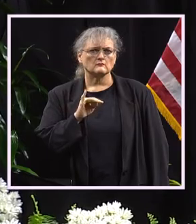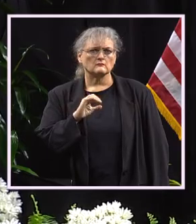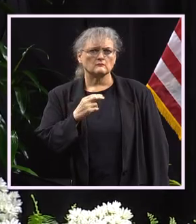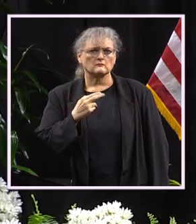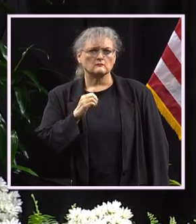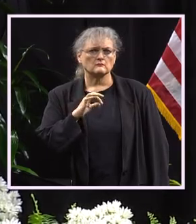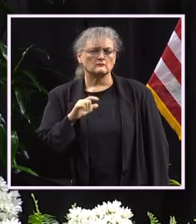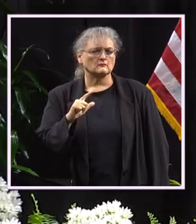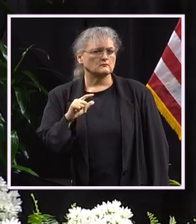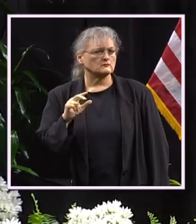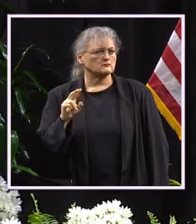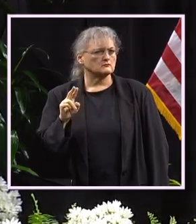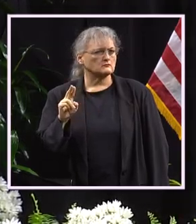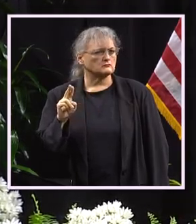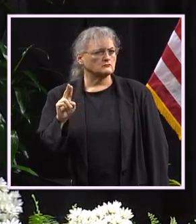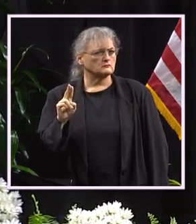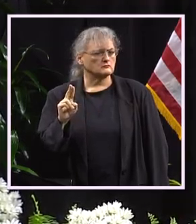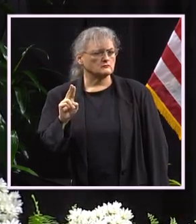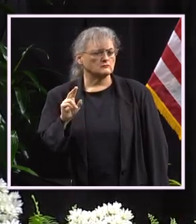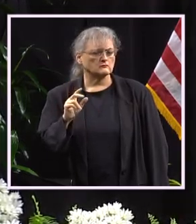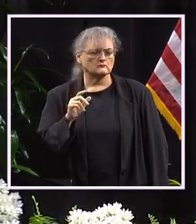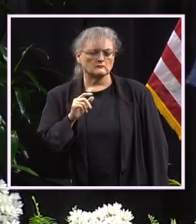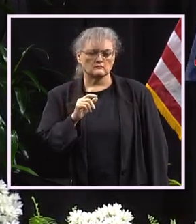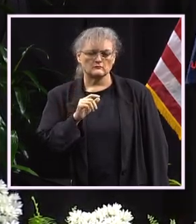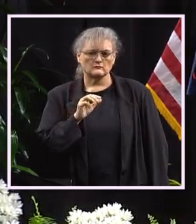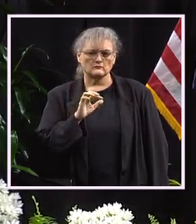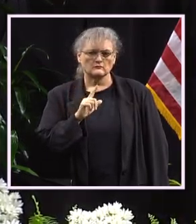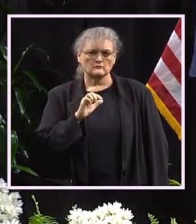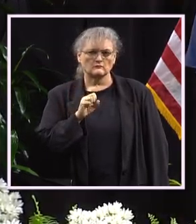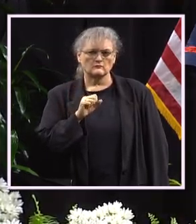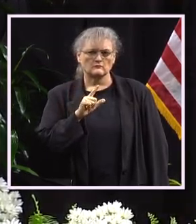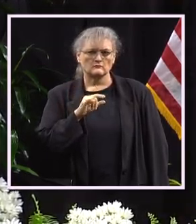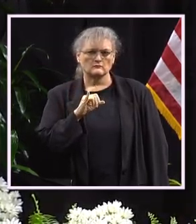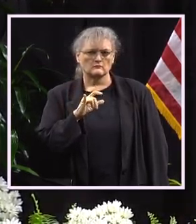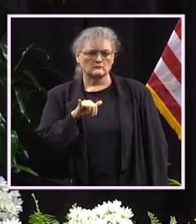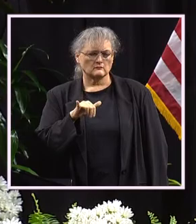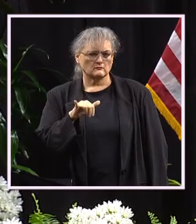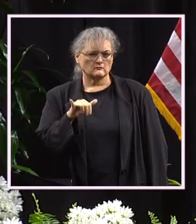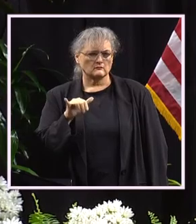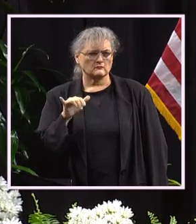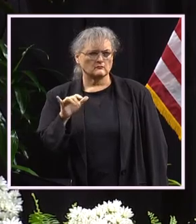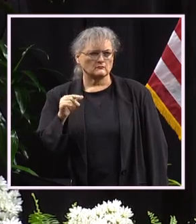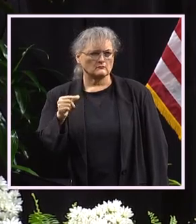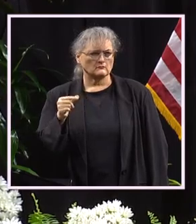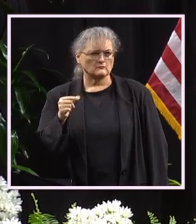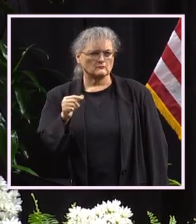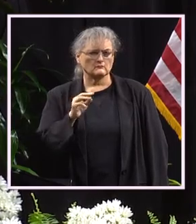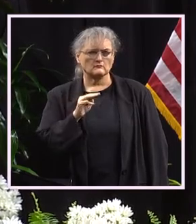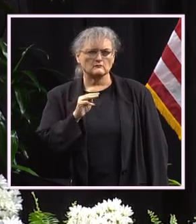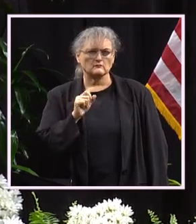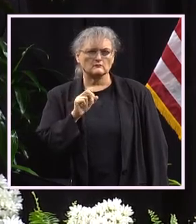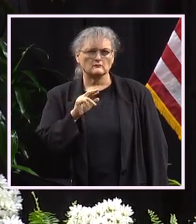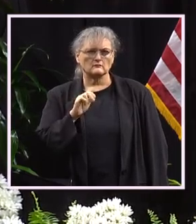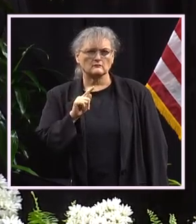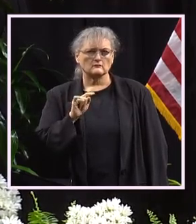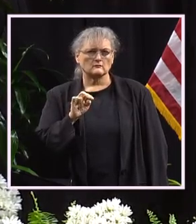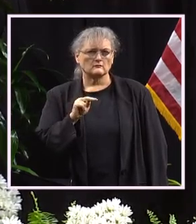Lugo. Leslie Juliet Martinez, magna cum laude. Martin Gregory